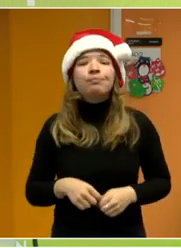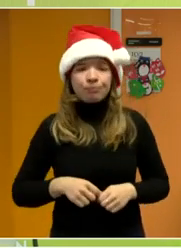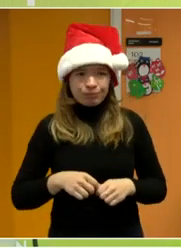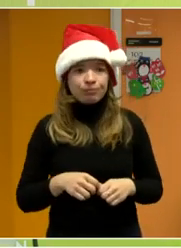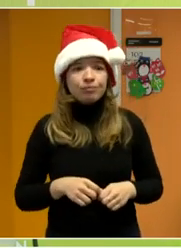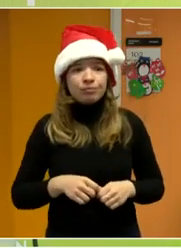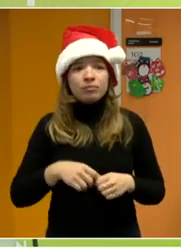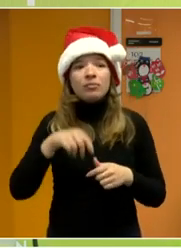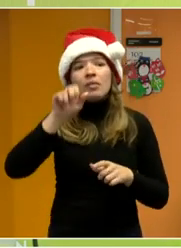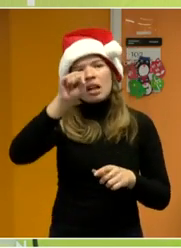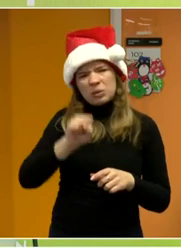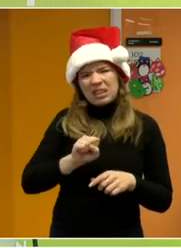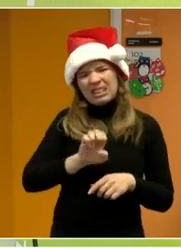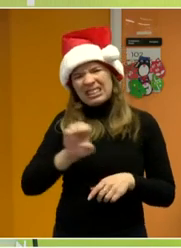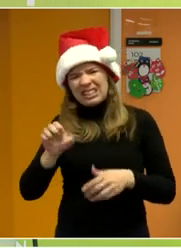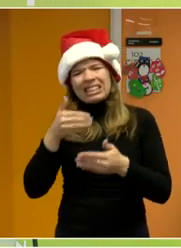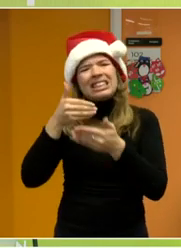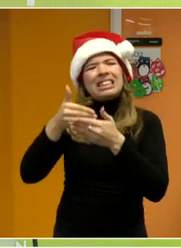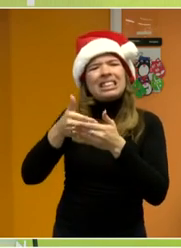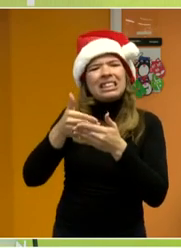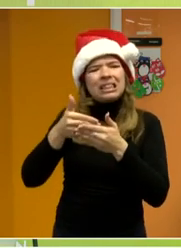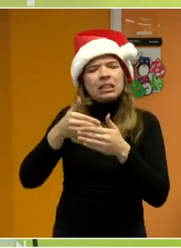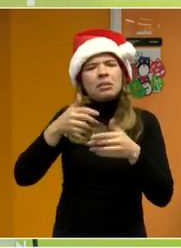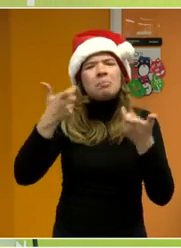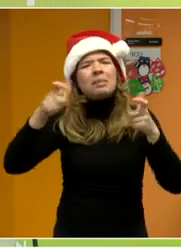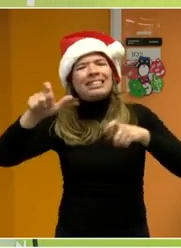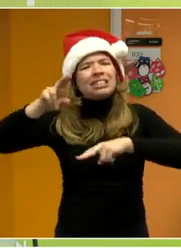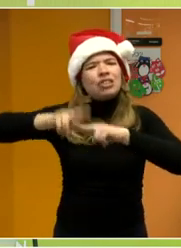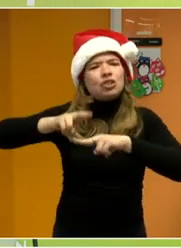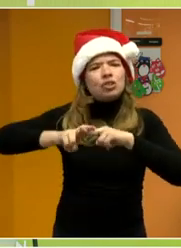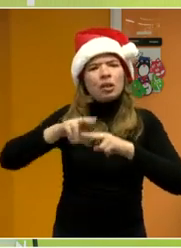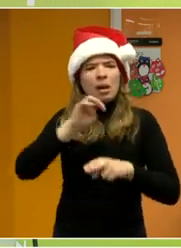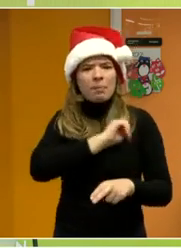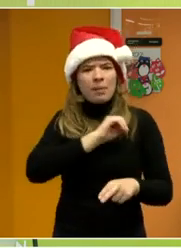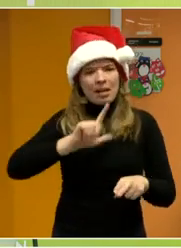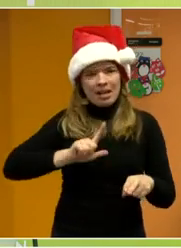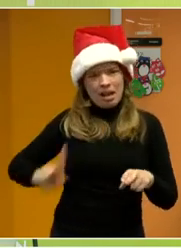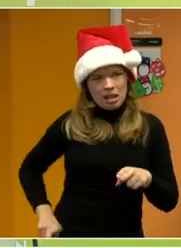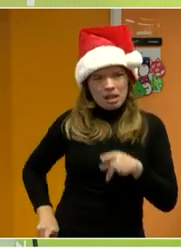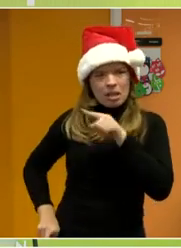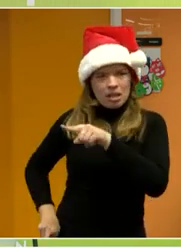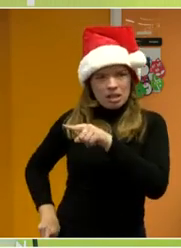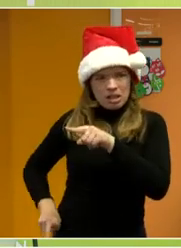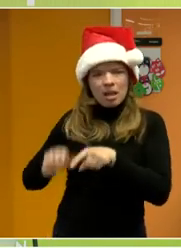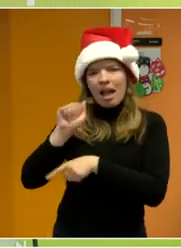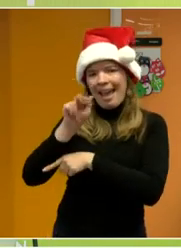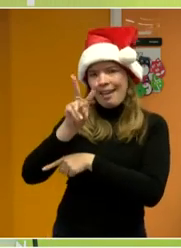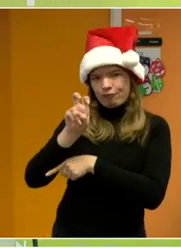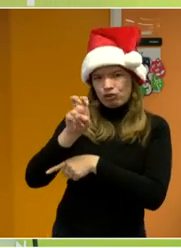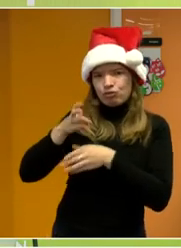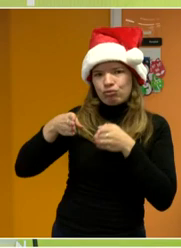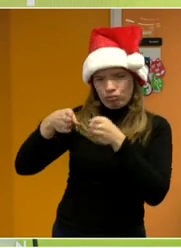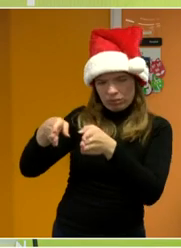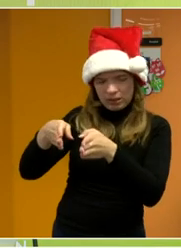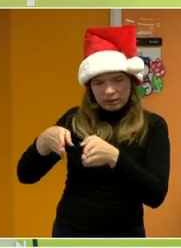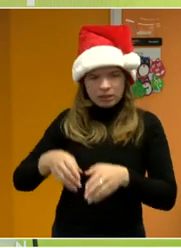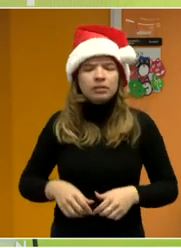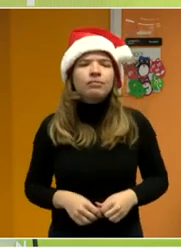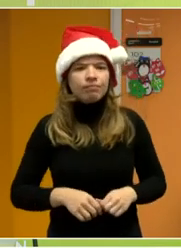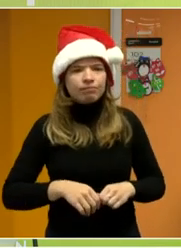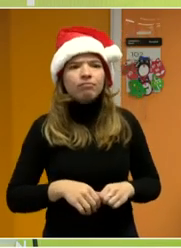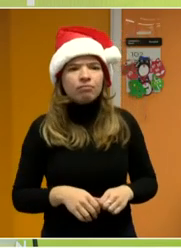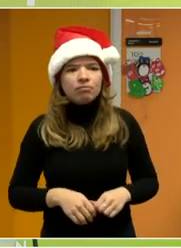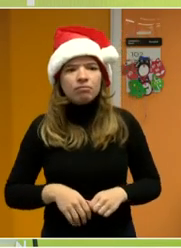the Big Chair, just off of MLK Avenue. And you're situated right now on the first floor of this Achievement Center,